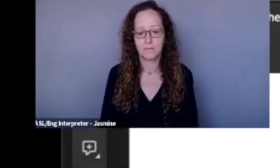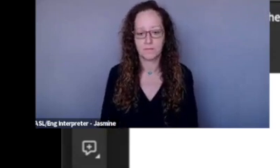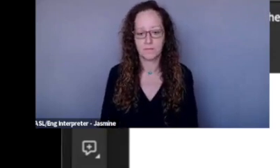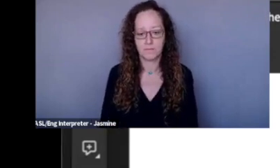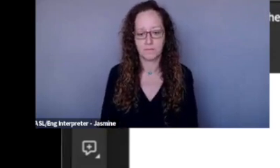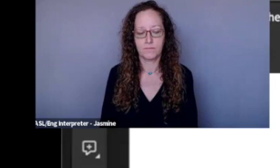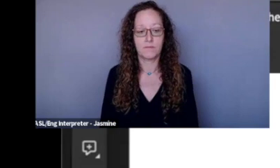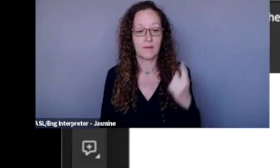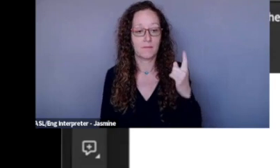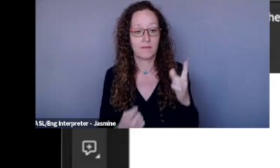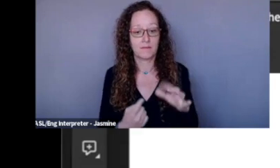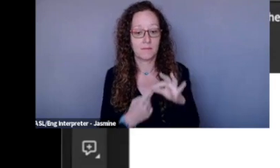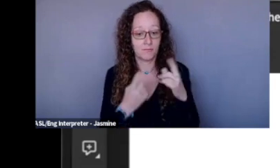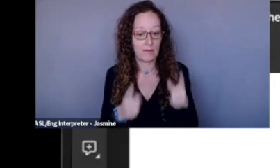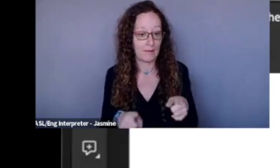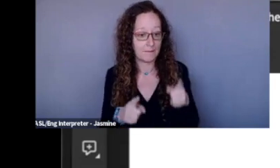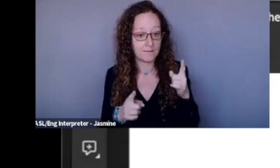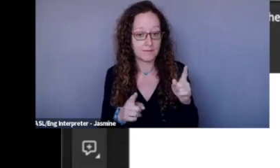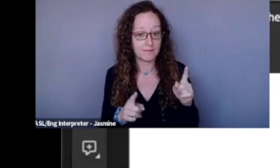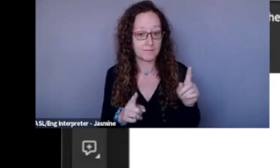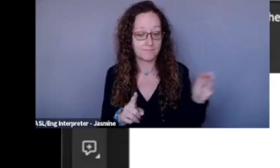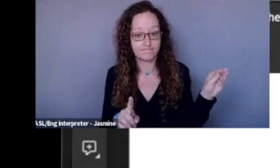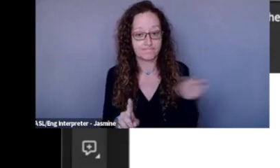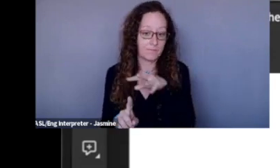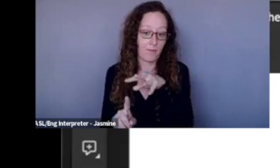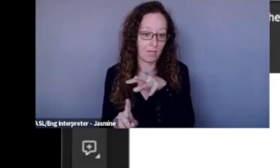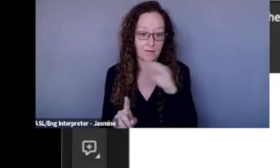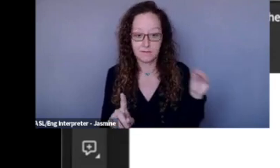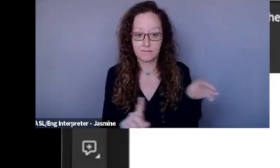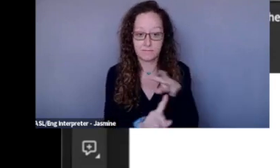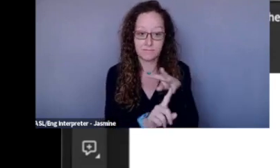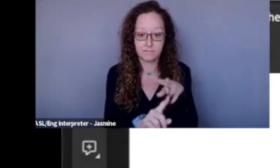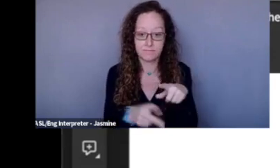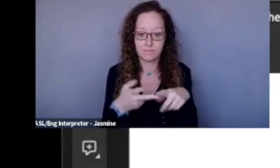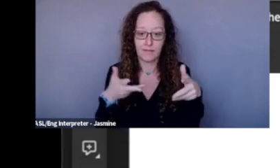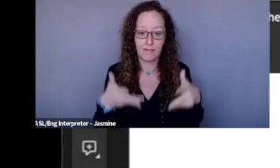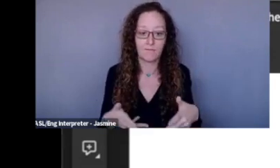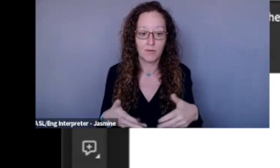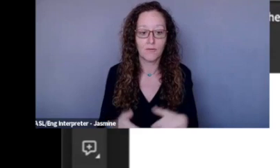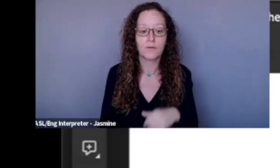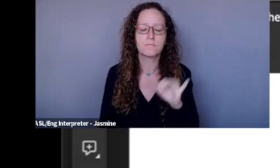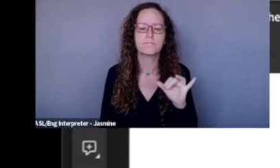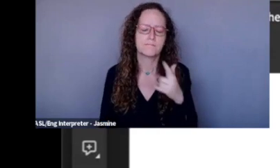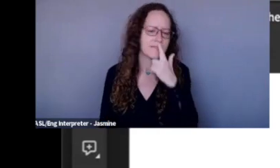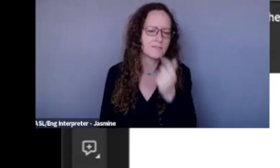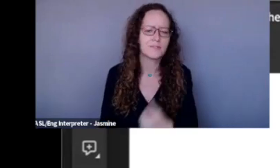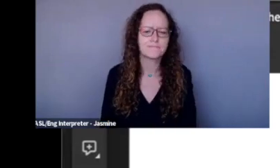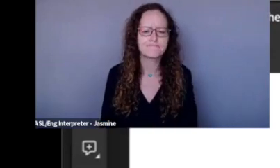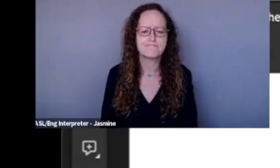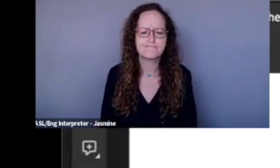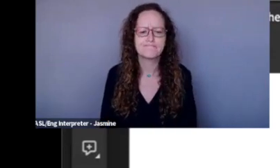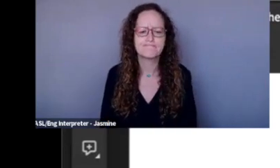Something special is happening, maybe some spotlights left over. Interesting.